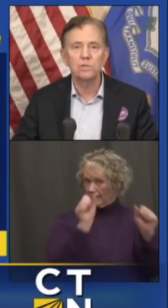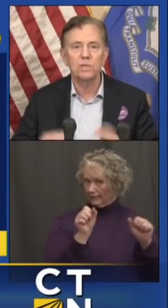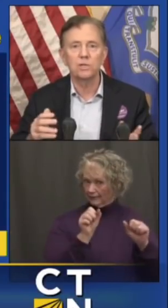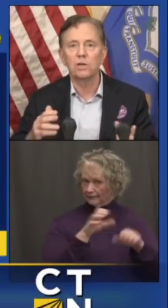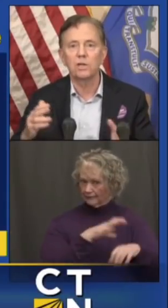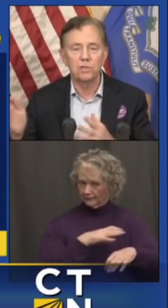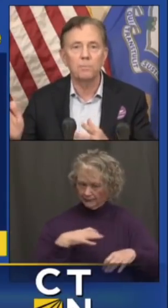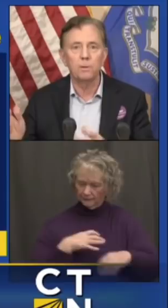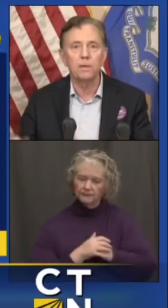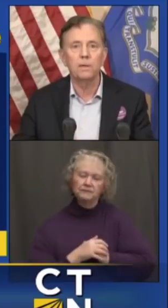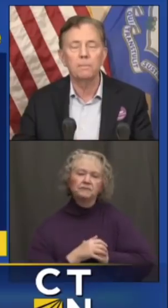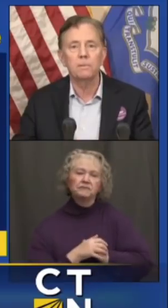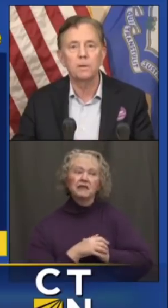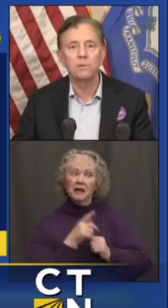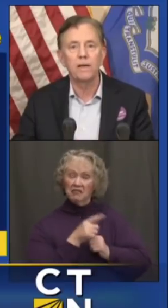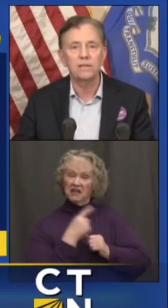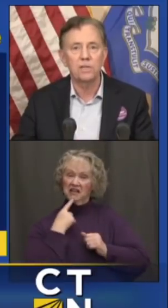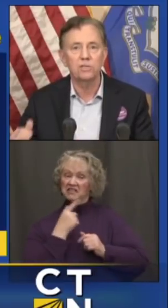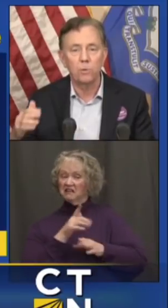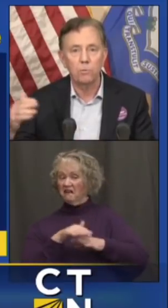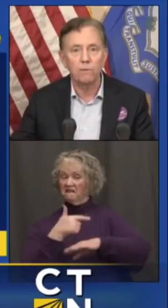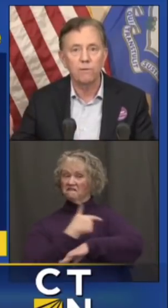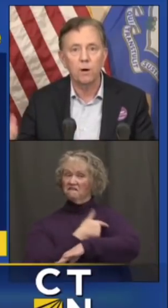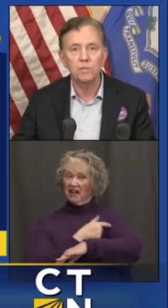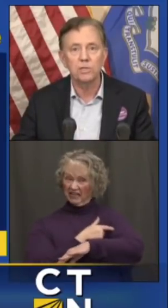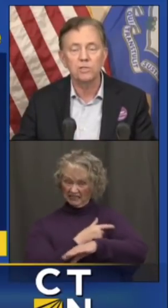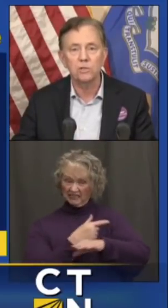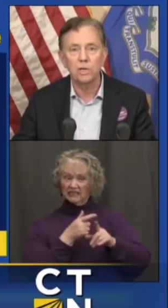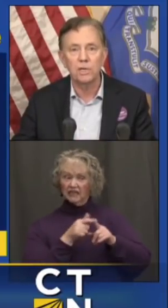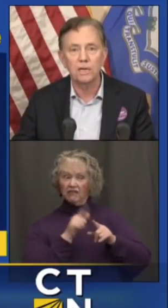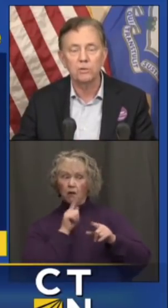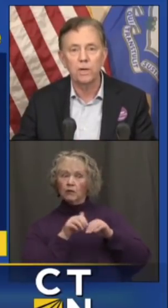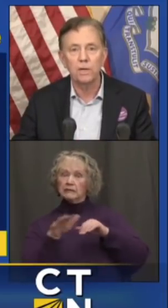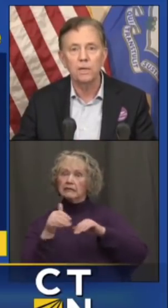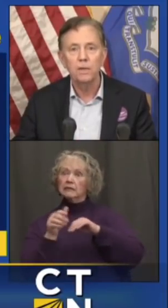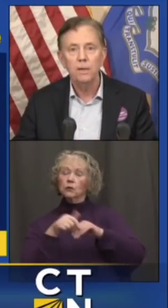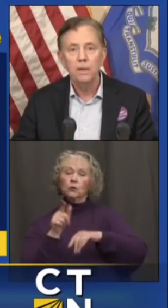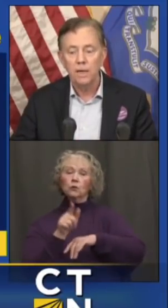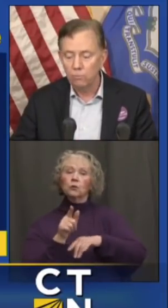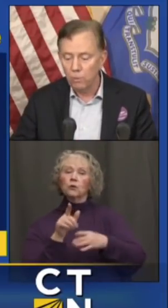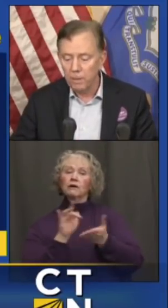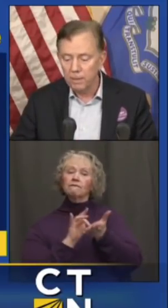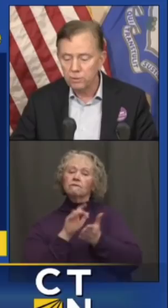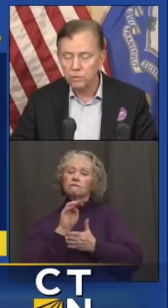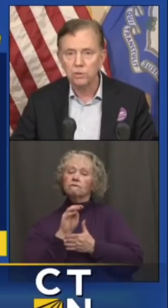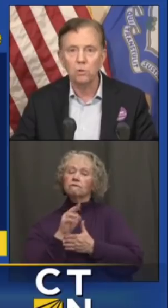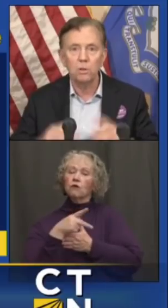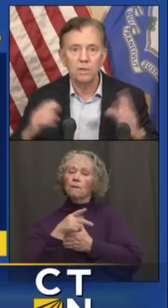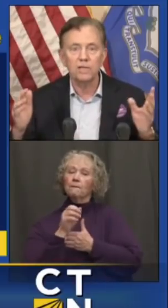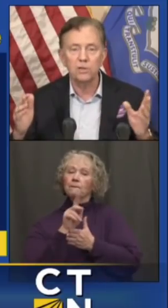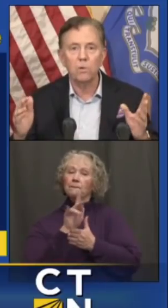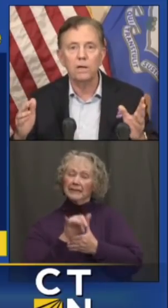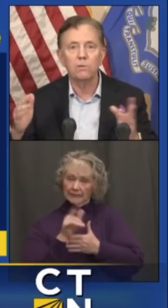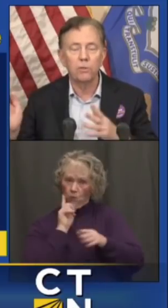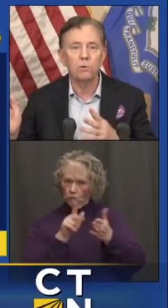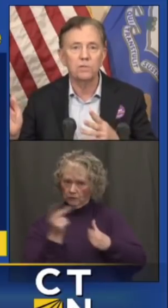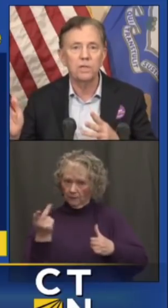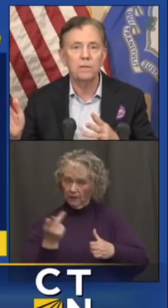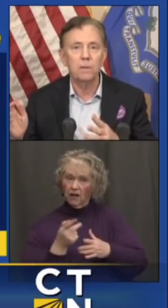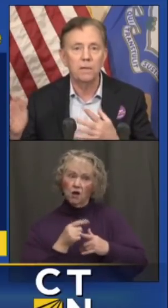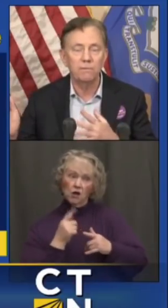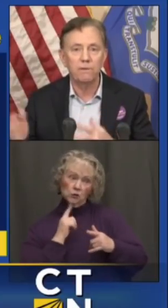news is they're going to double the number of vaccines going to our pharmacies starting next week, and we'll be up to a total nationwide of